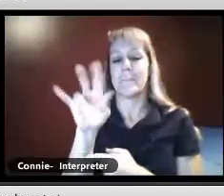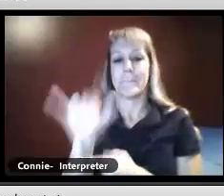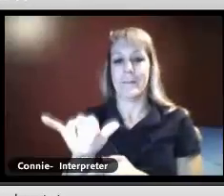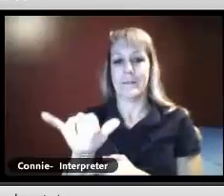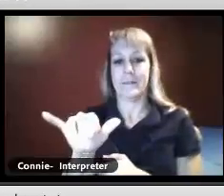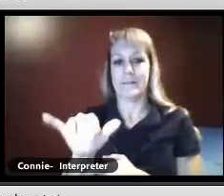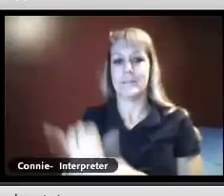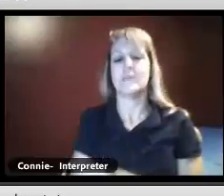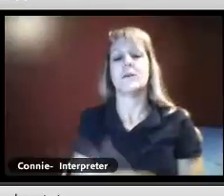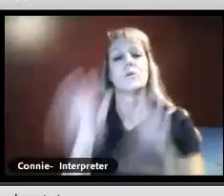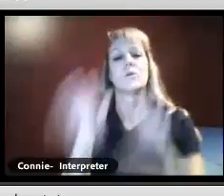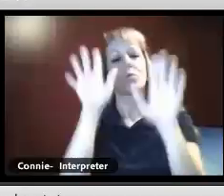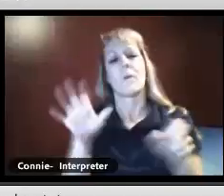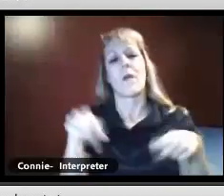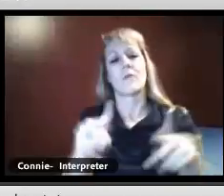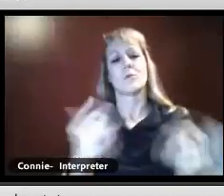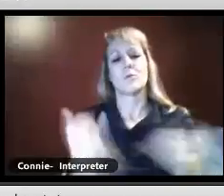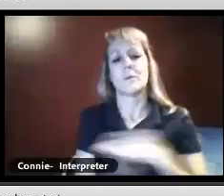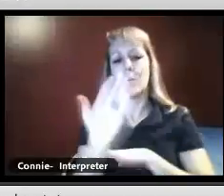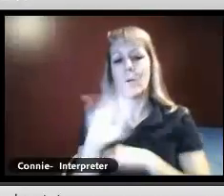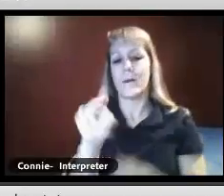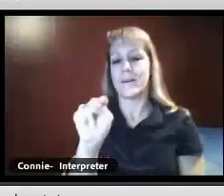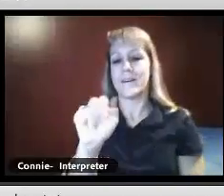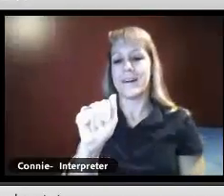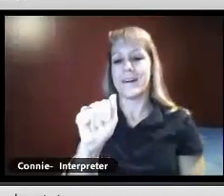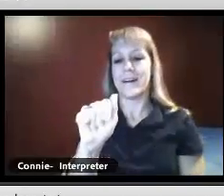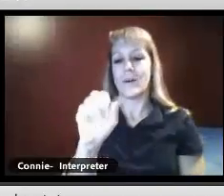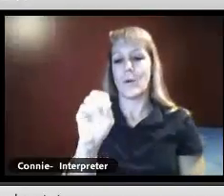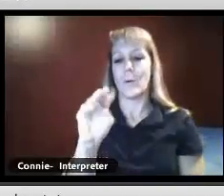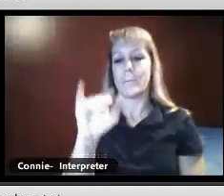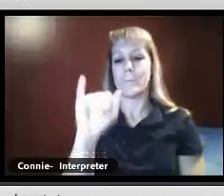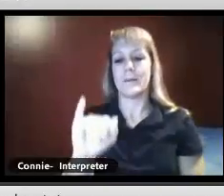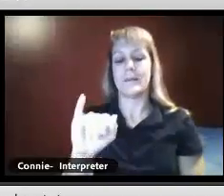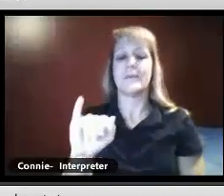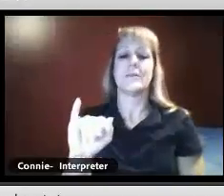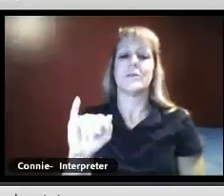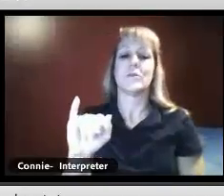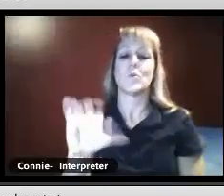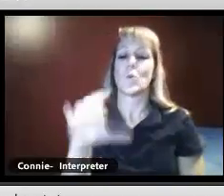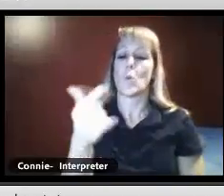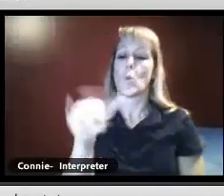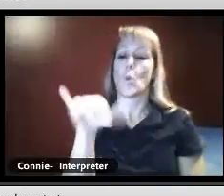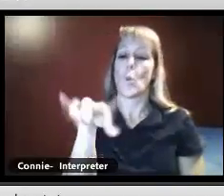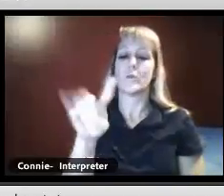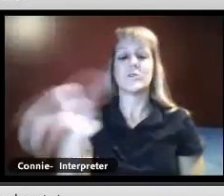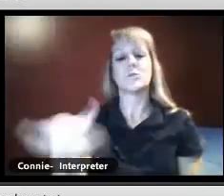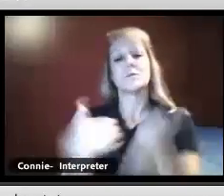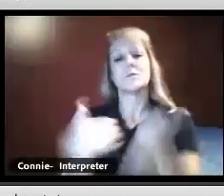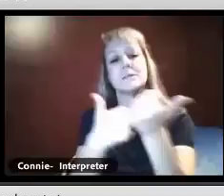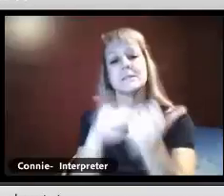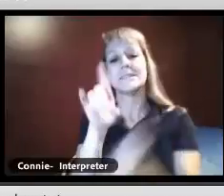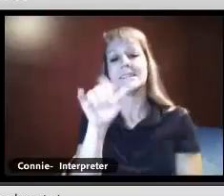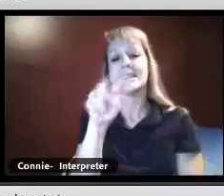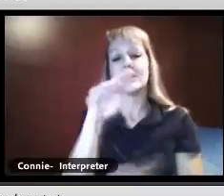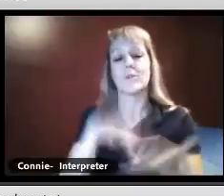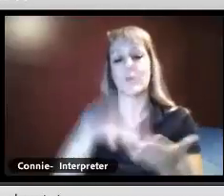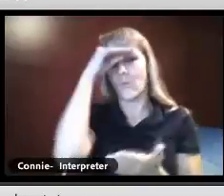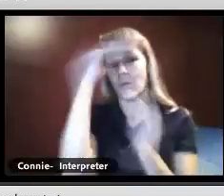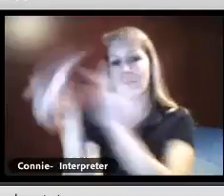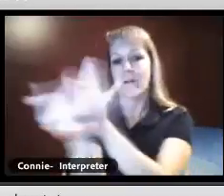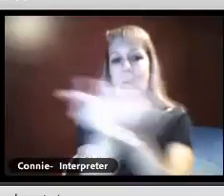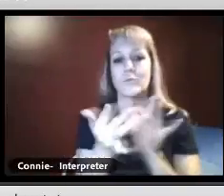with Dr. Naomi Gold. In her most recent position, Naomi Gold served as the Assistant Dean for Learning and Outreach Services at the